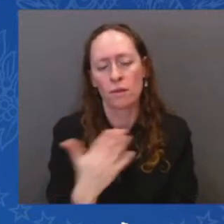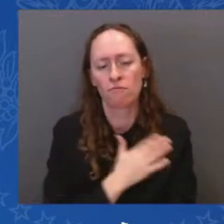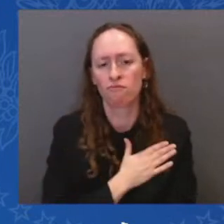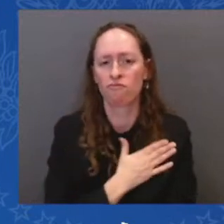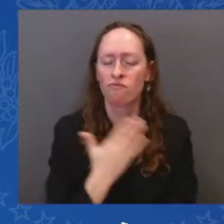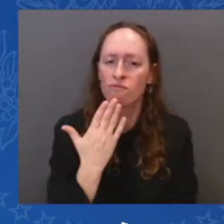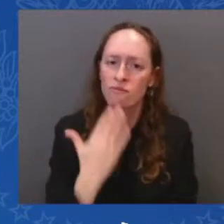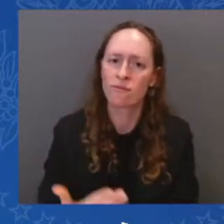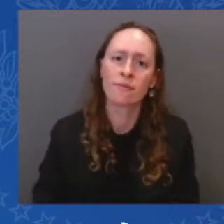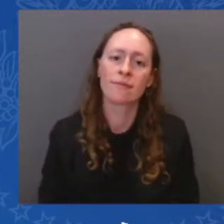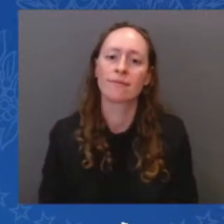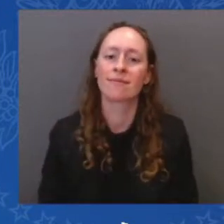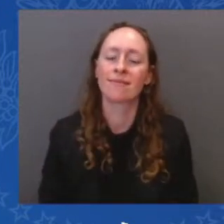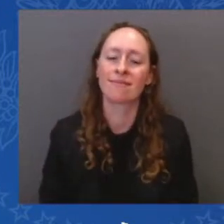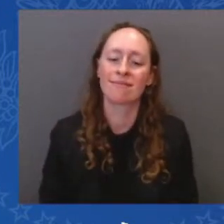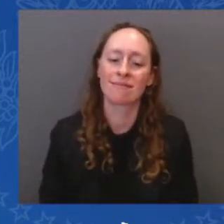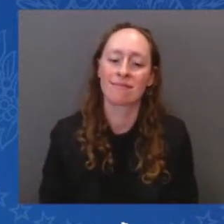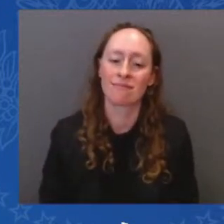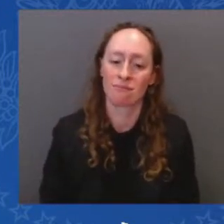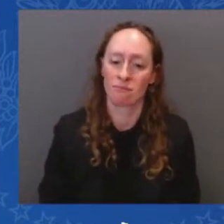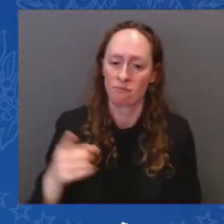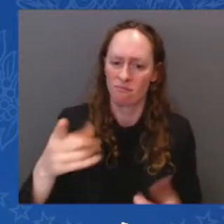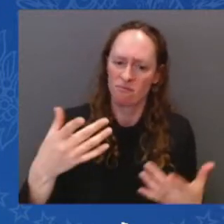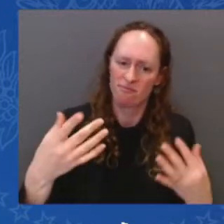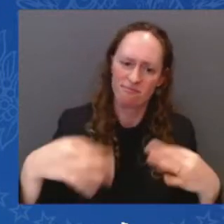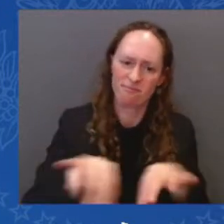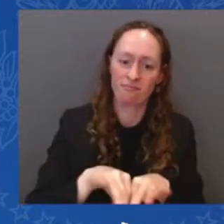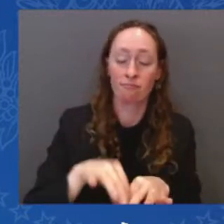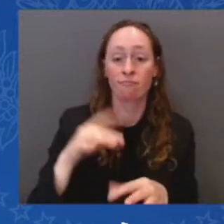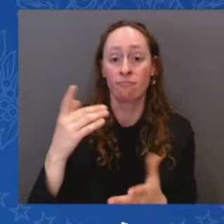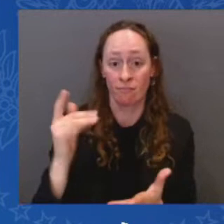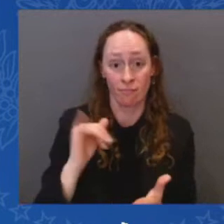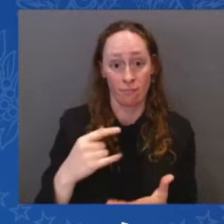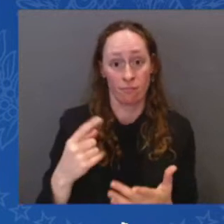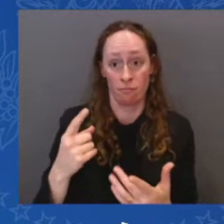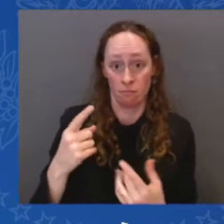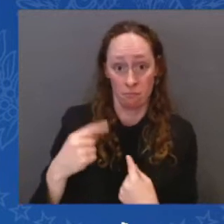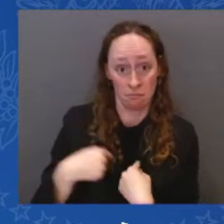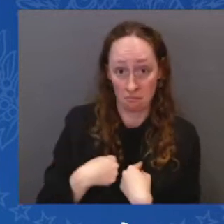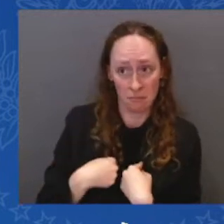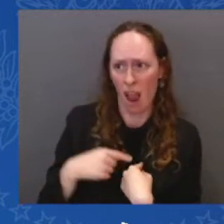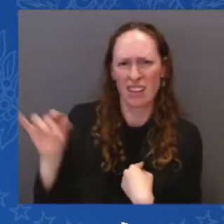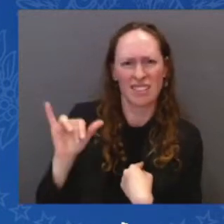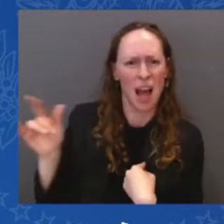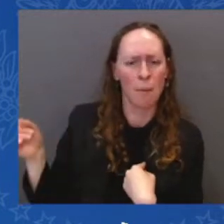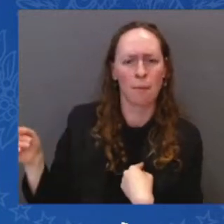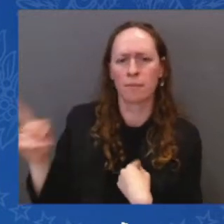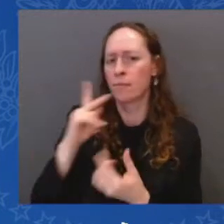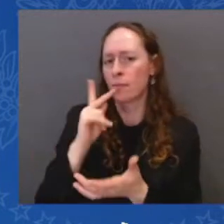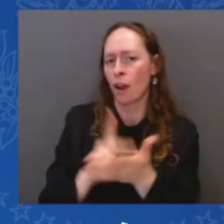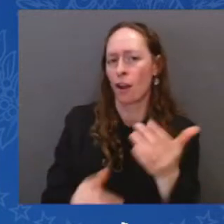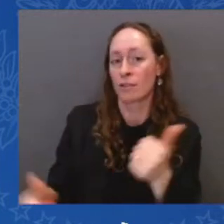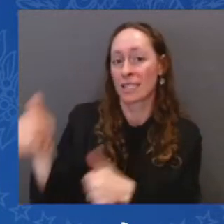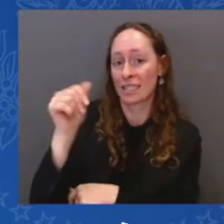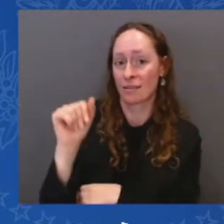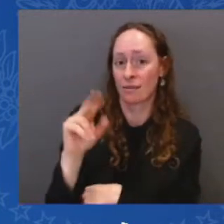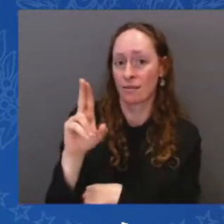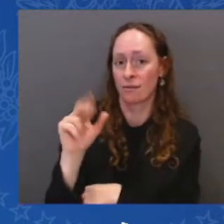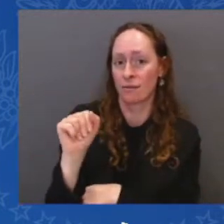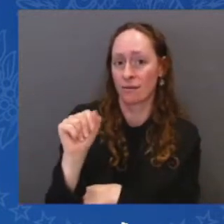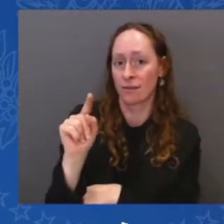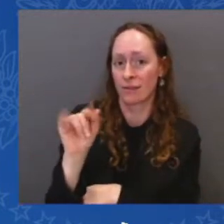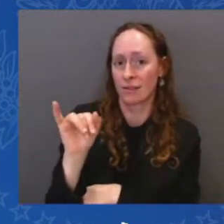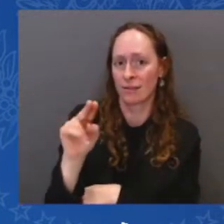been invaluable to Secretary Austin as well. I want to thank you for always seeing, always